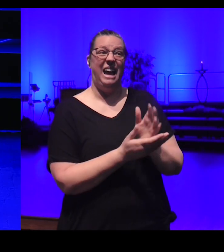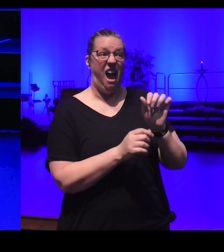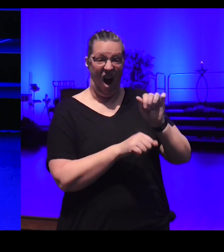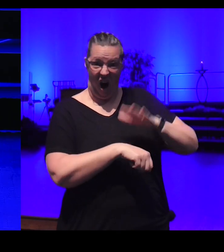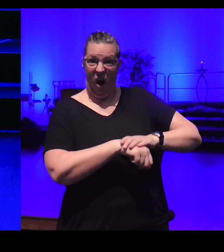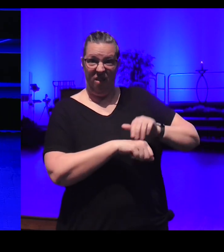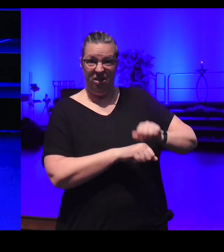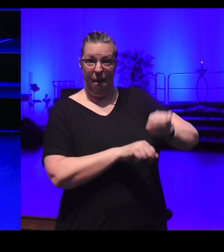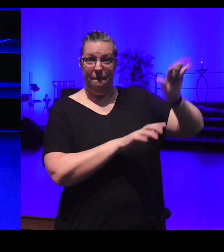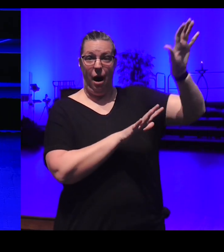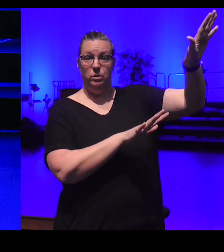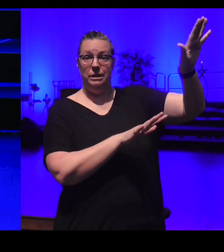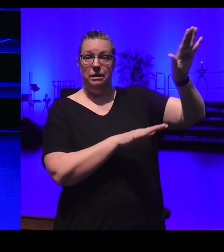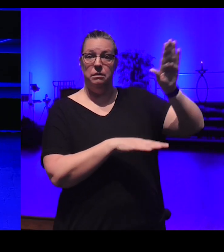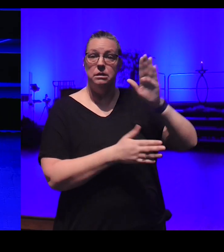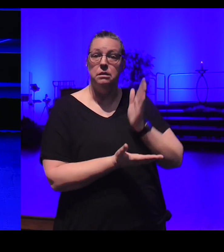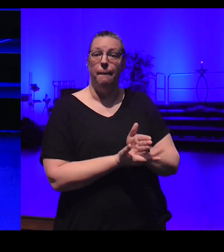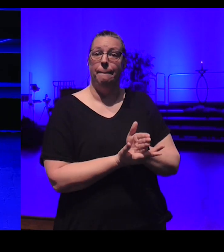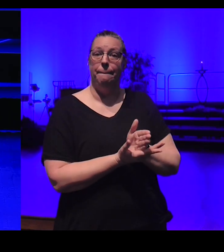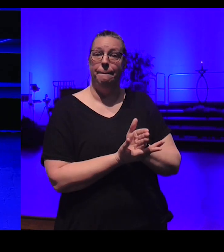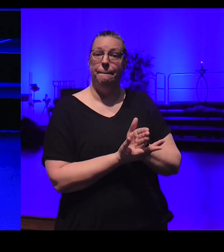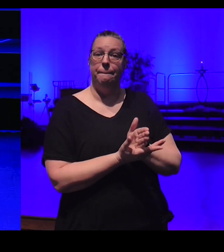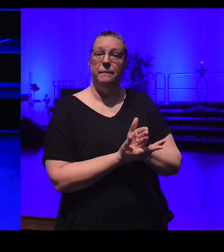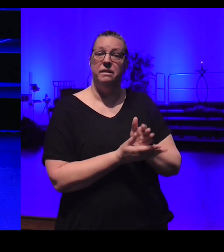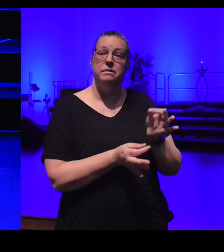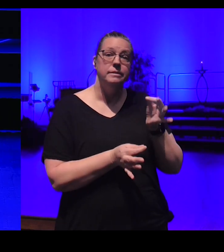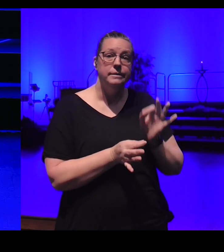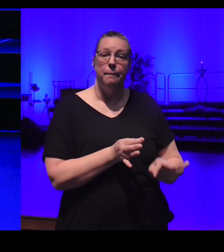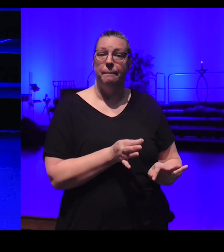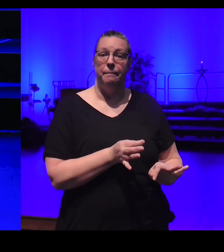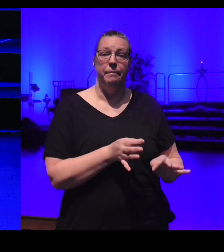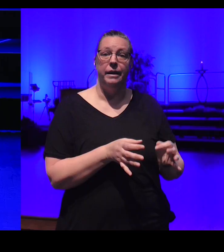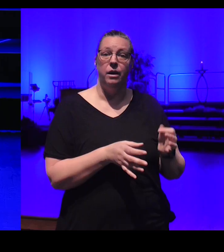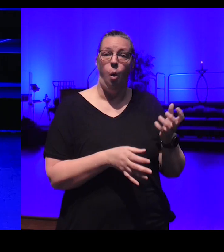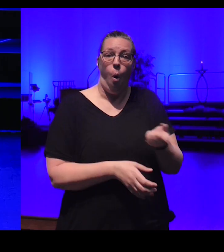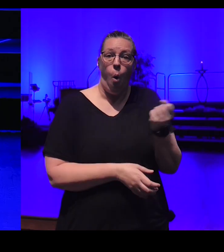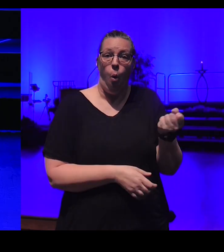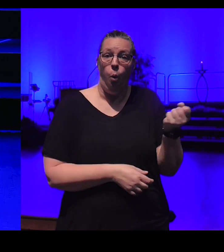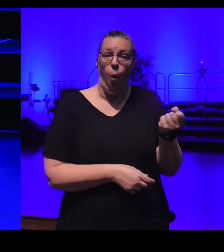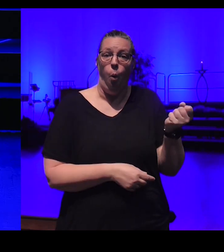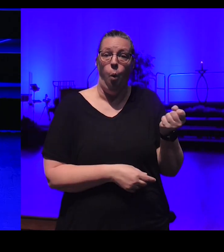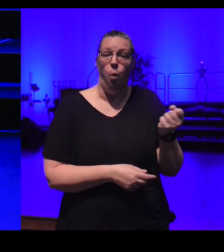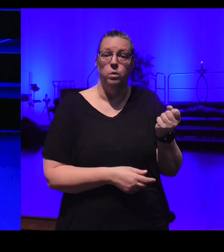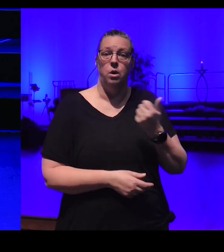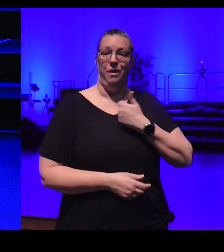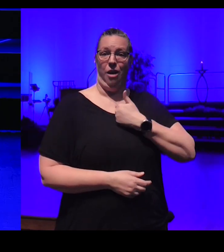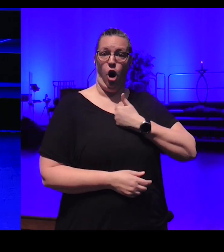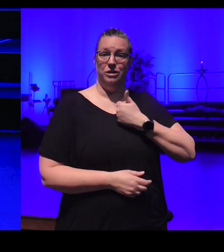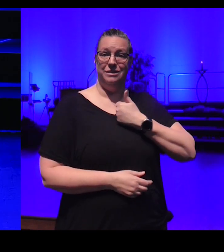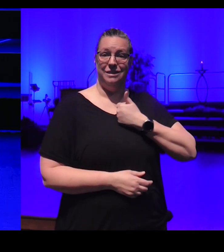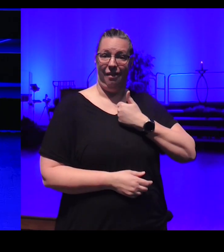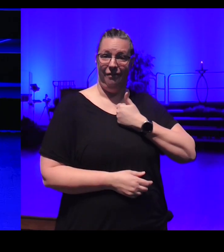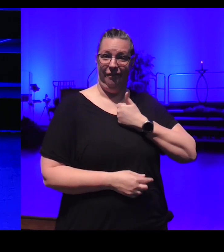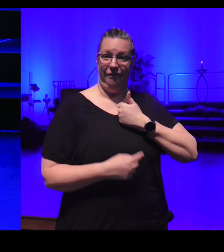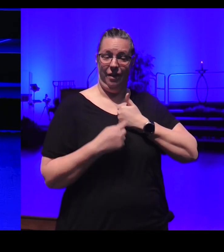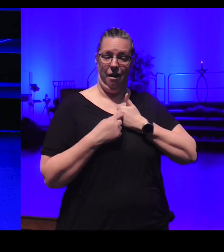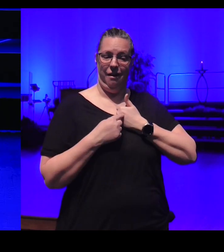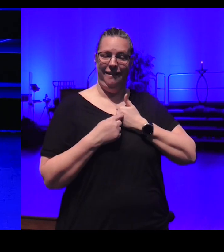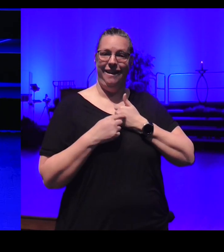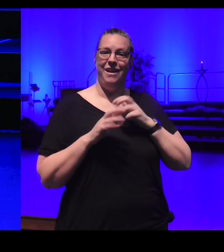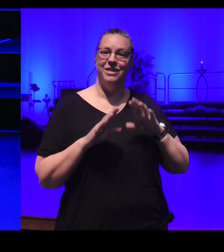mountain, to simply hold, simply be with, those parts of ourself are like those